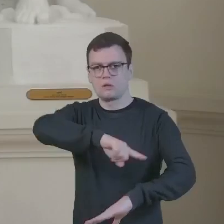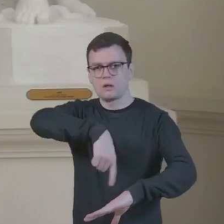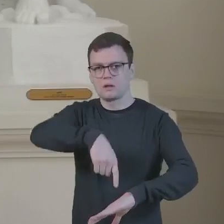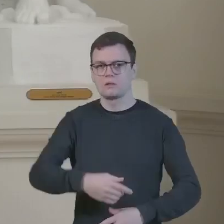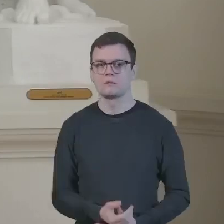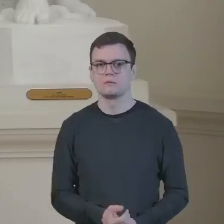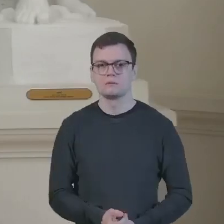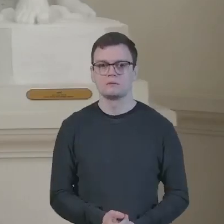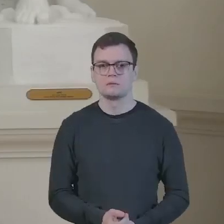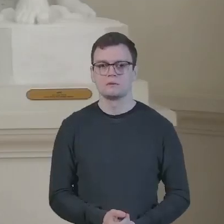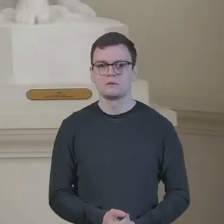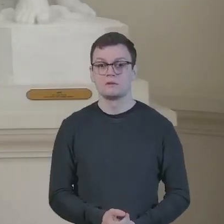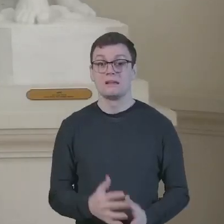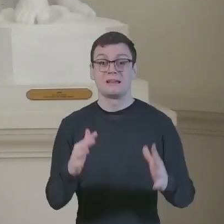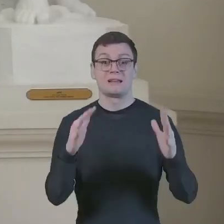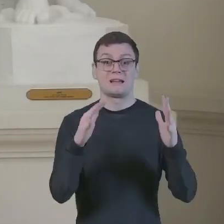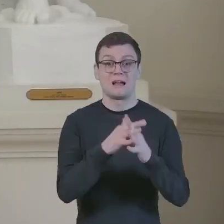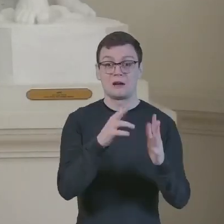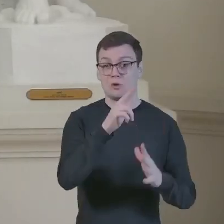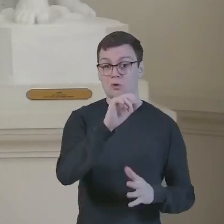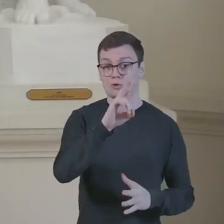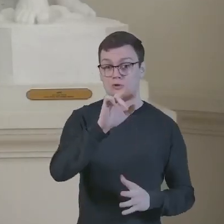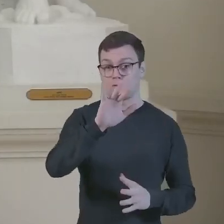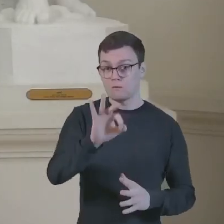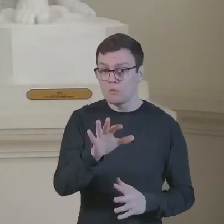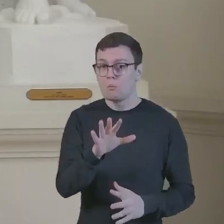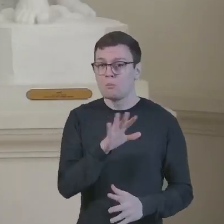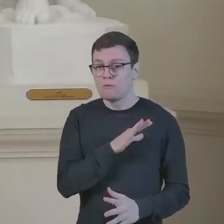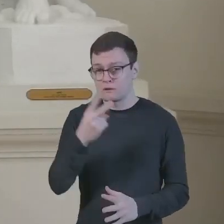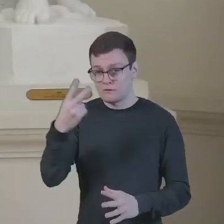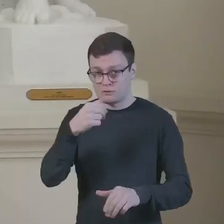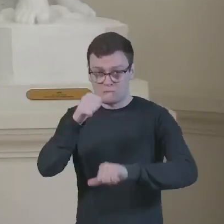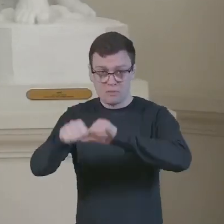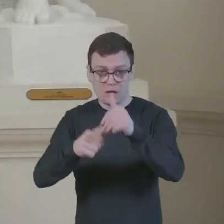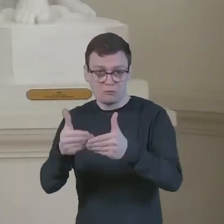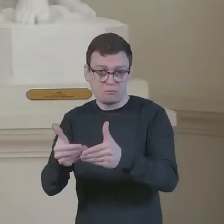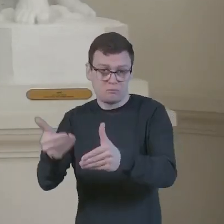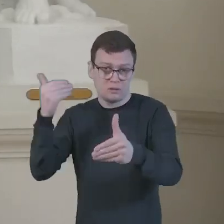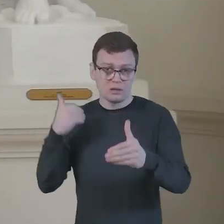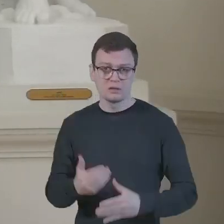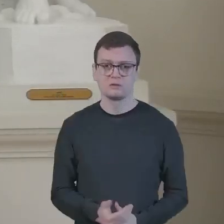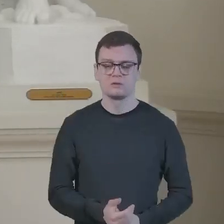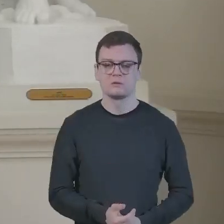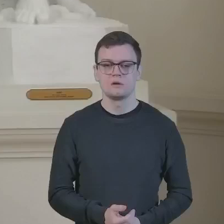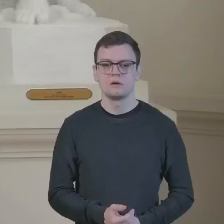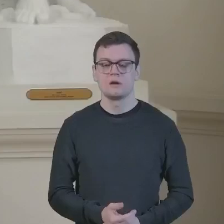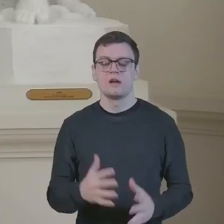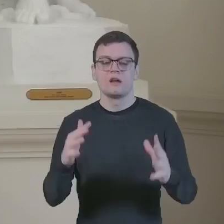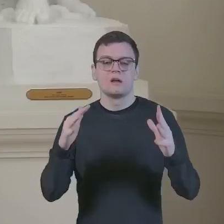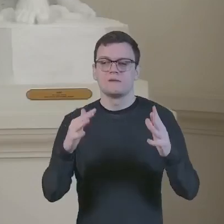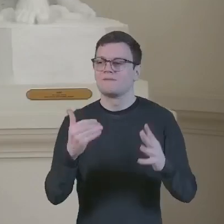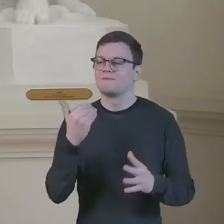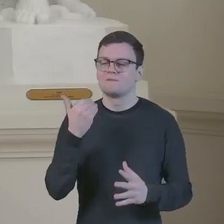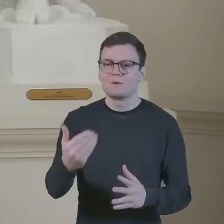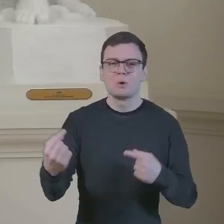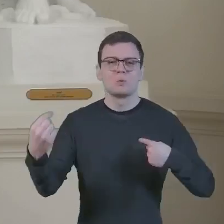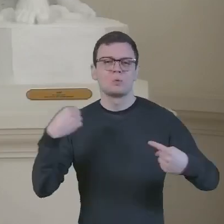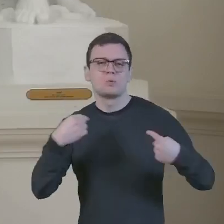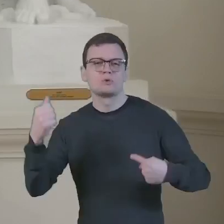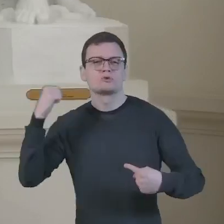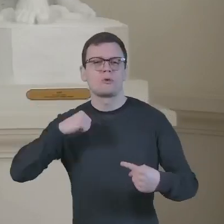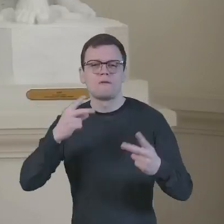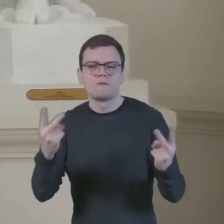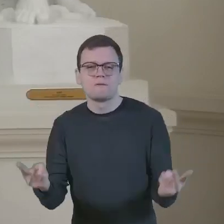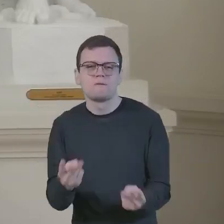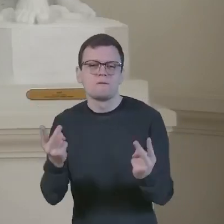The war in Kosovo was just 2 decades ago. The wounds in our society are still very deep, and there is no one who